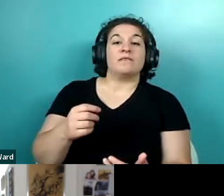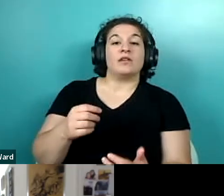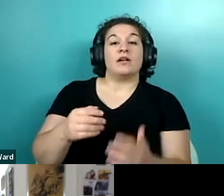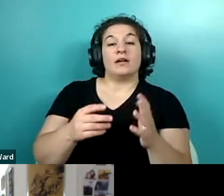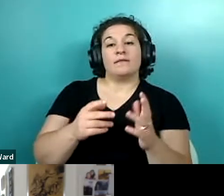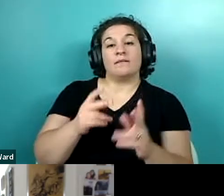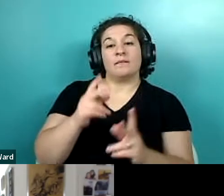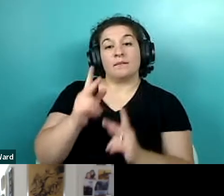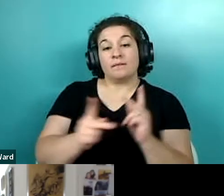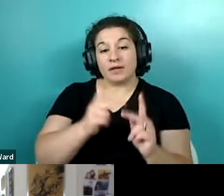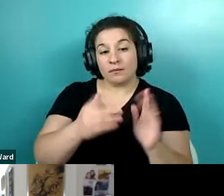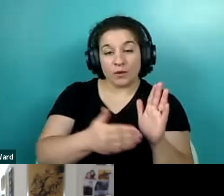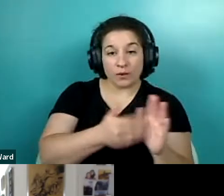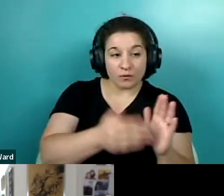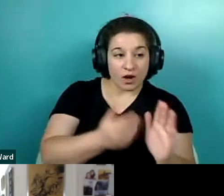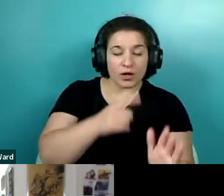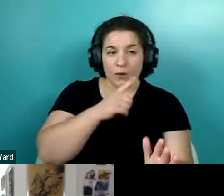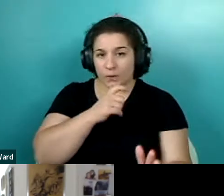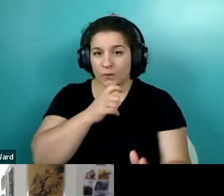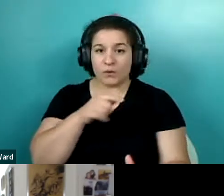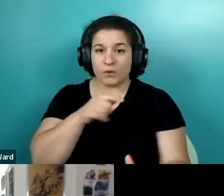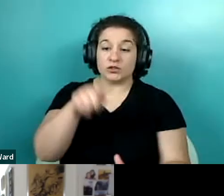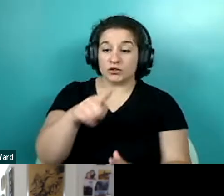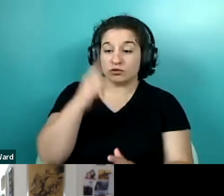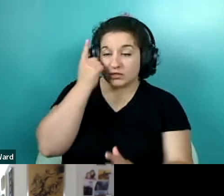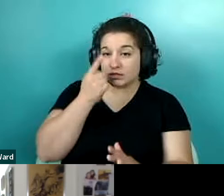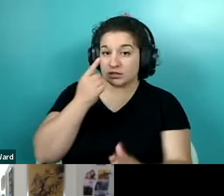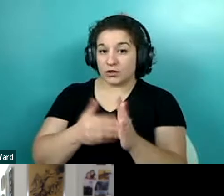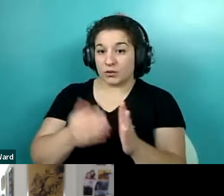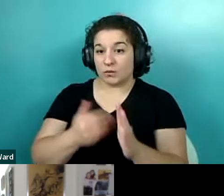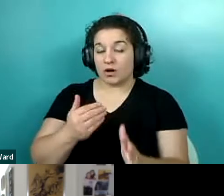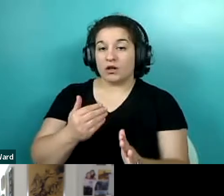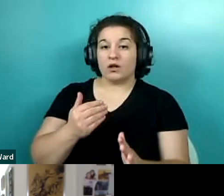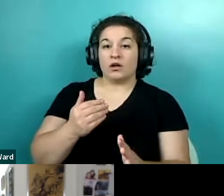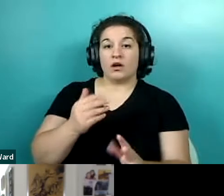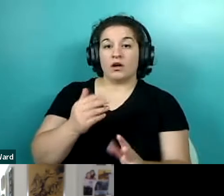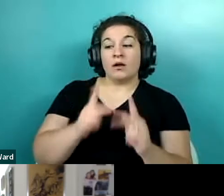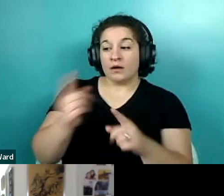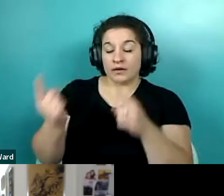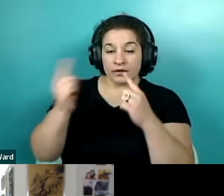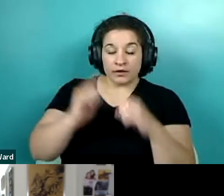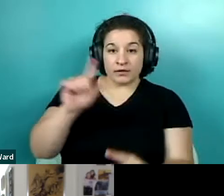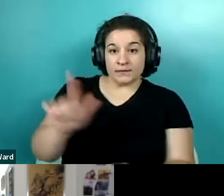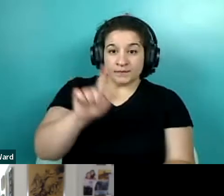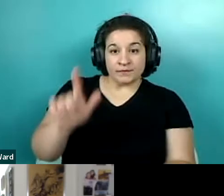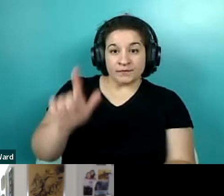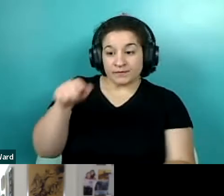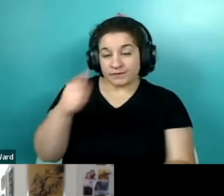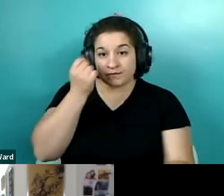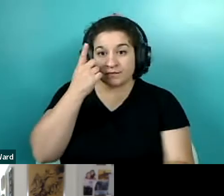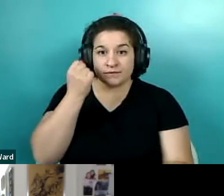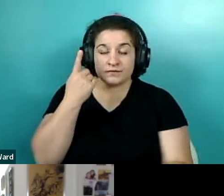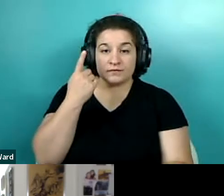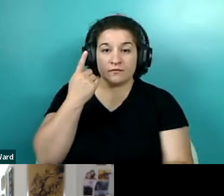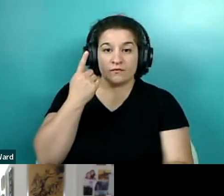considering running? Or people, who come to the library, do they understand? Do they understand what a